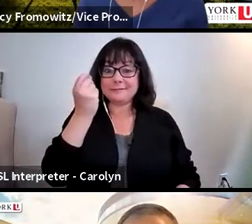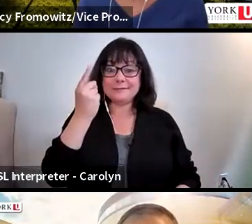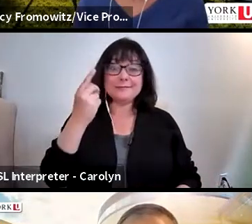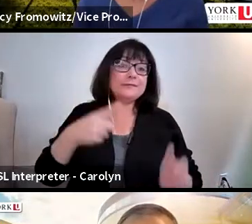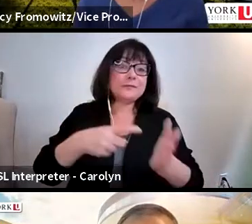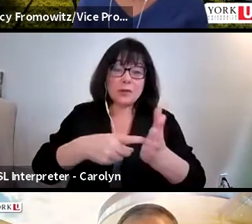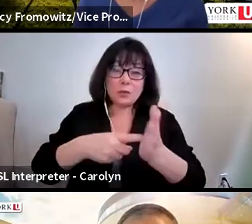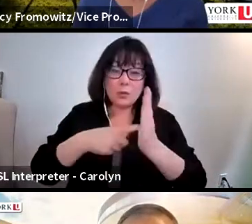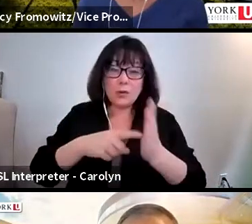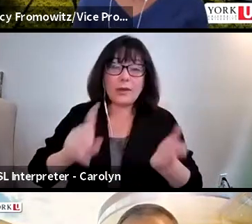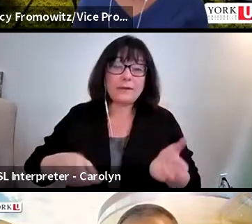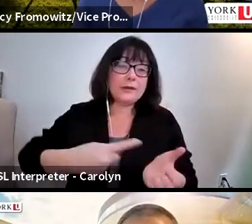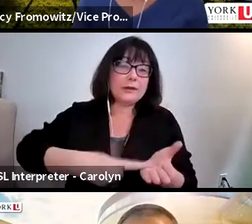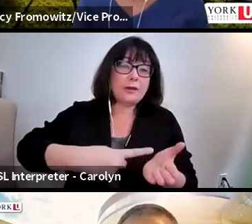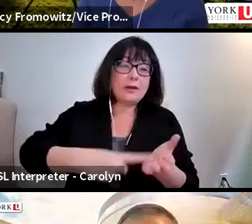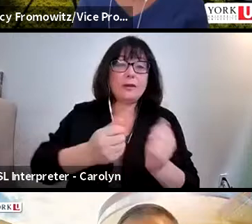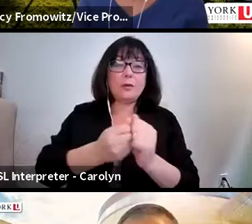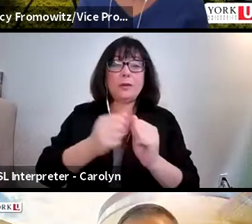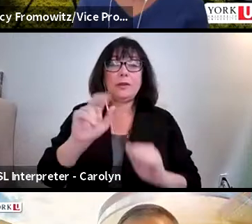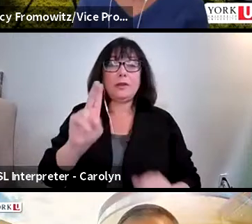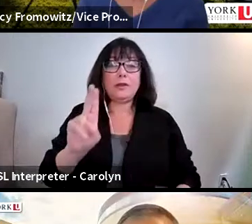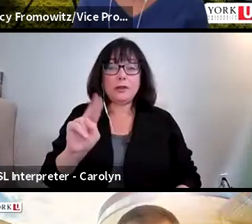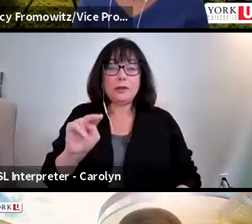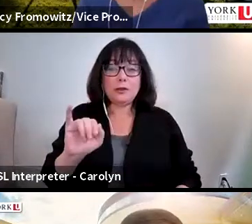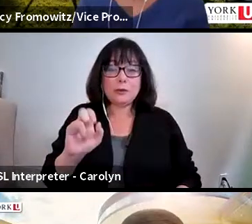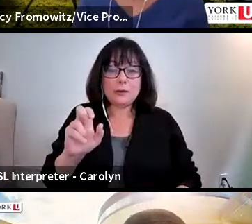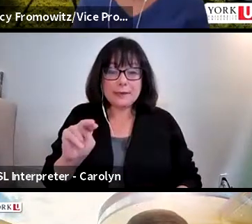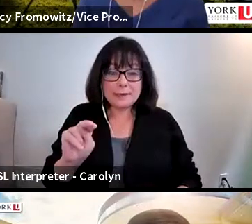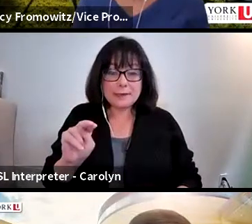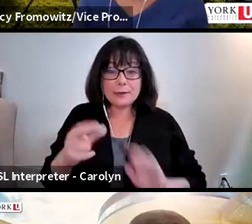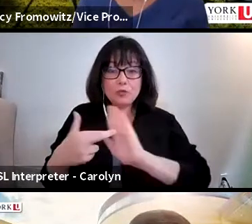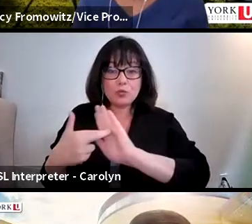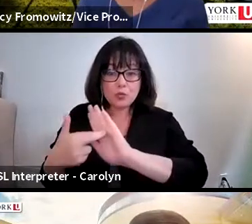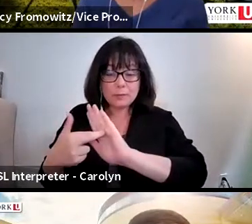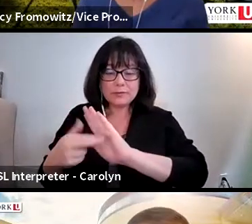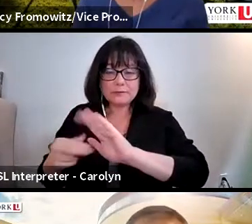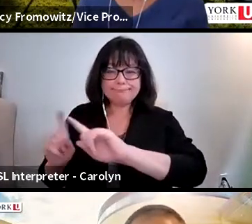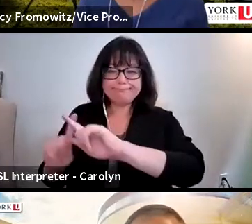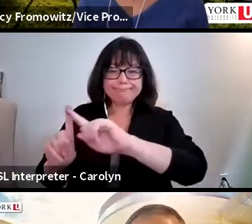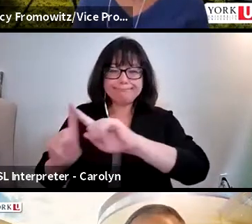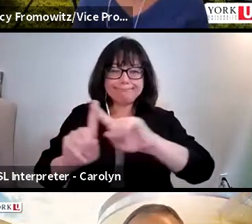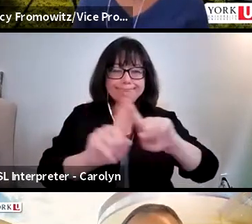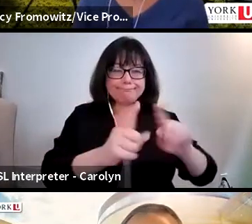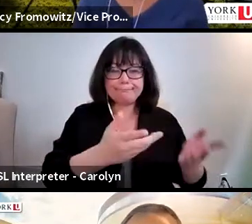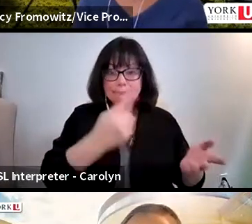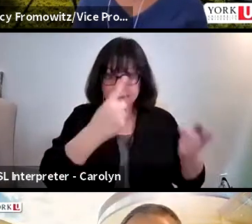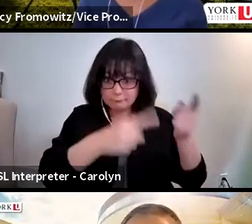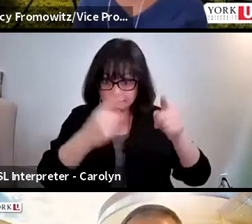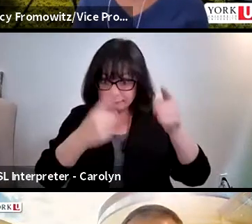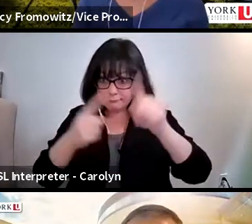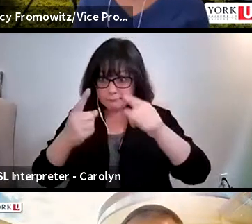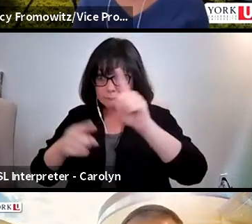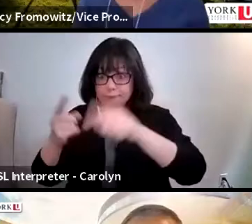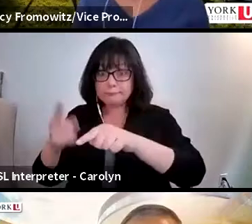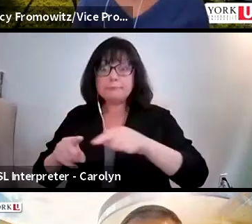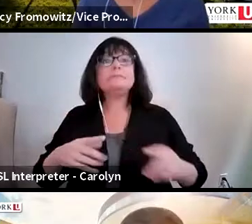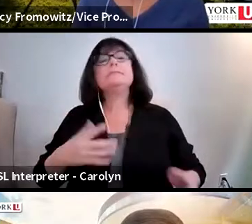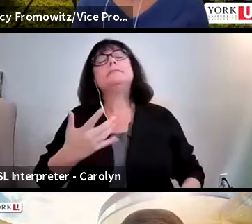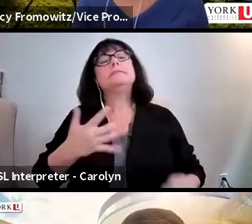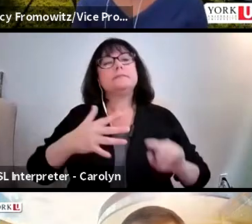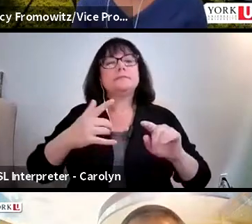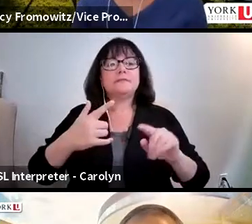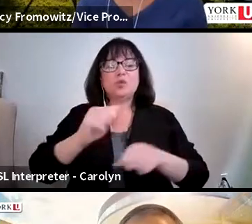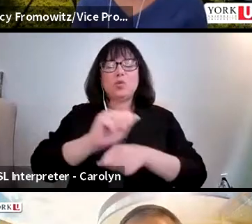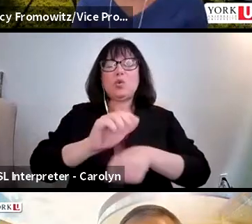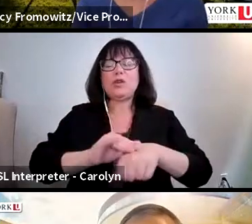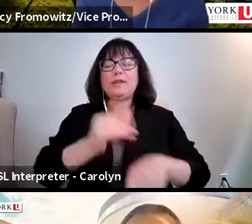for example, union representation, etc. So, but we are working on something, and hopefully we'll be able to